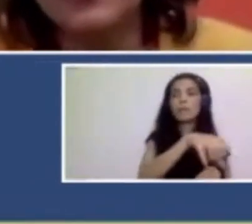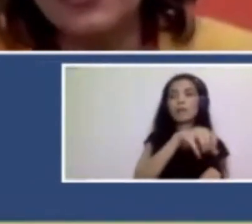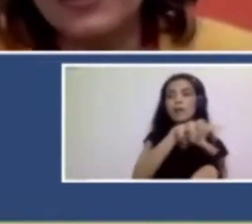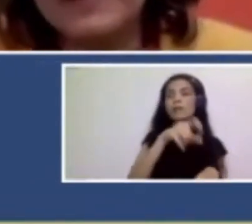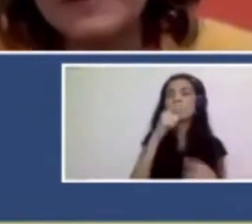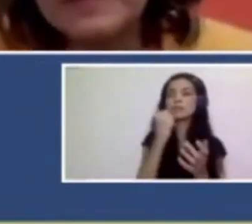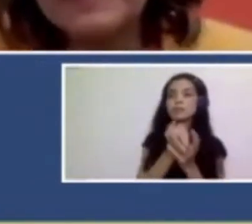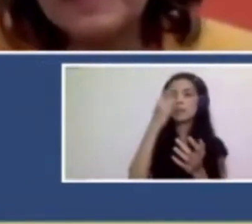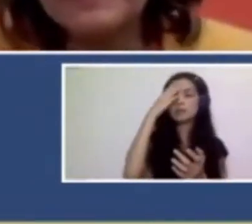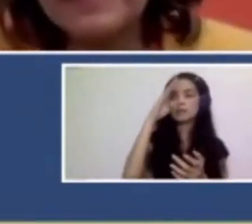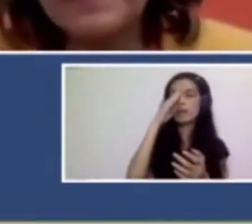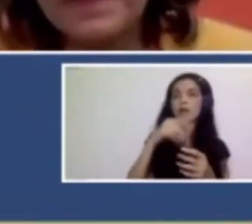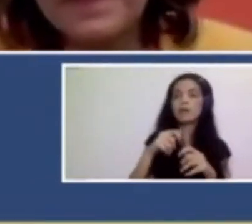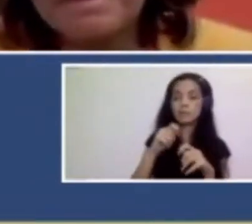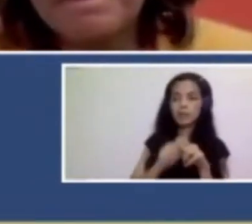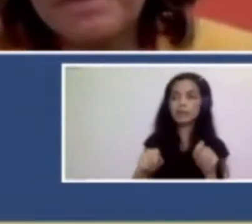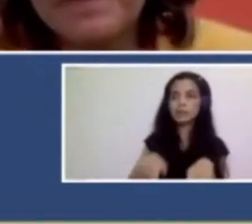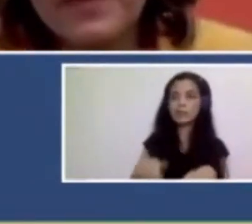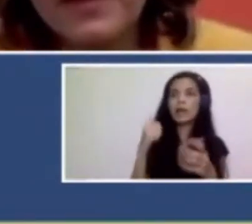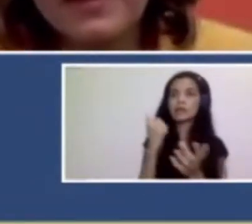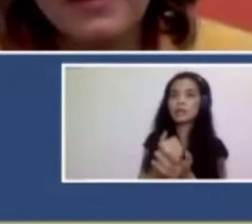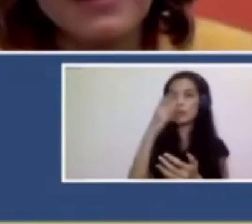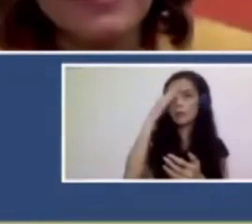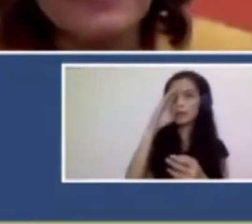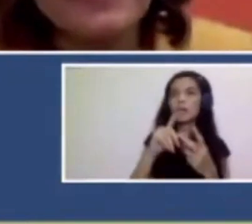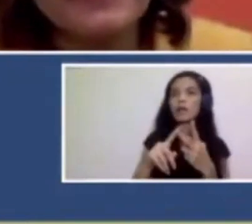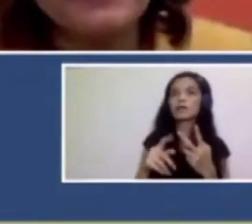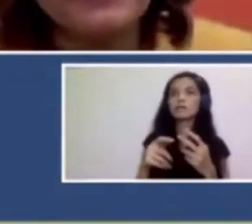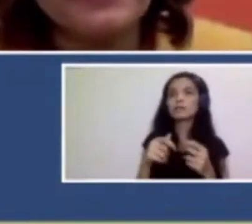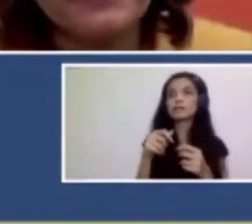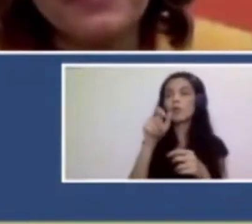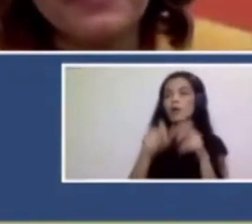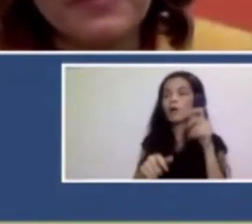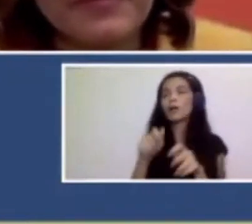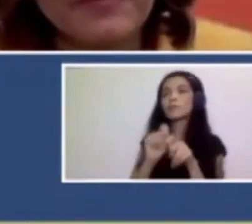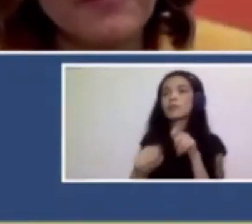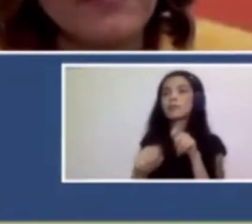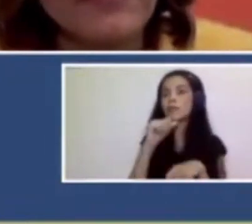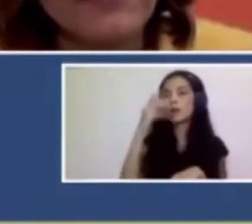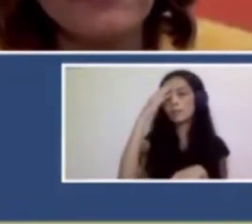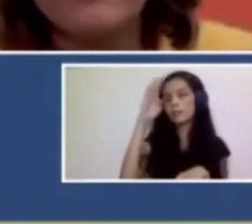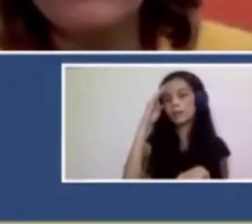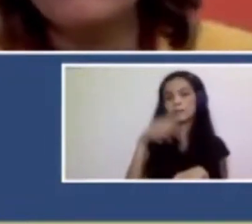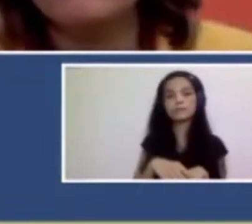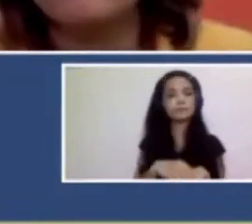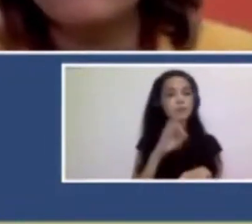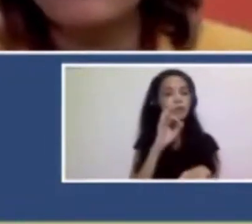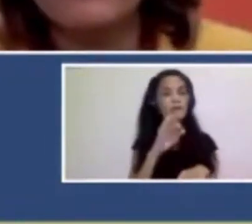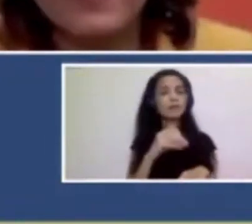Mexican community. Okay. Next questions. He or she do not provide the